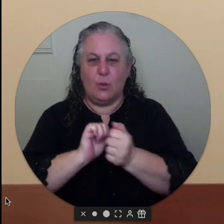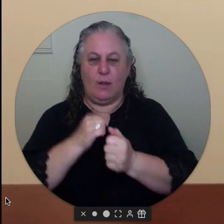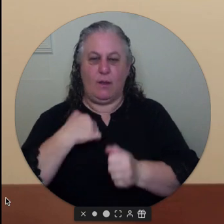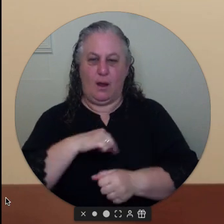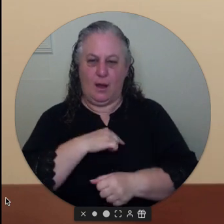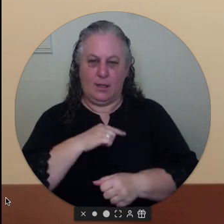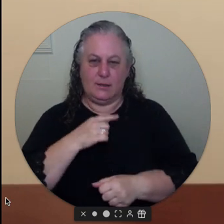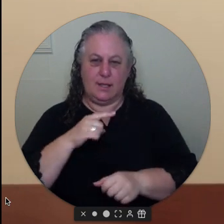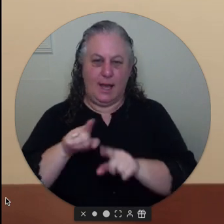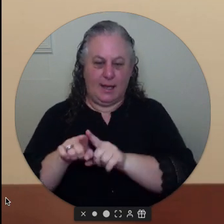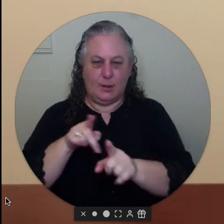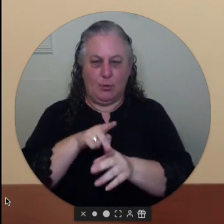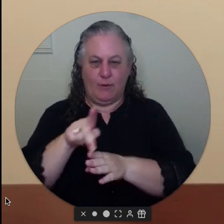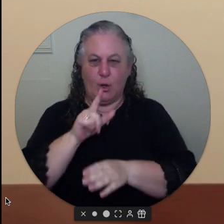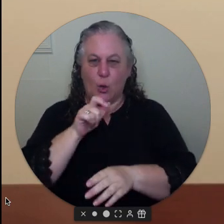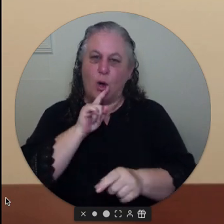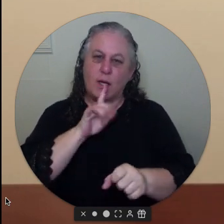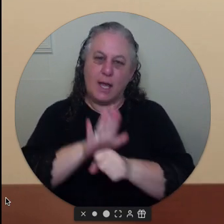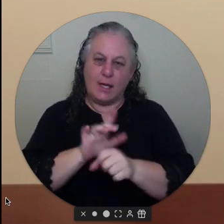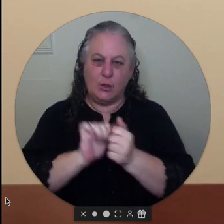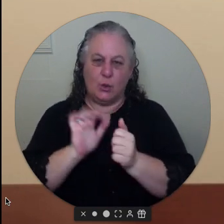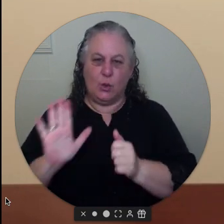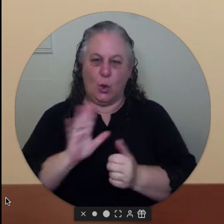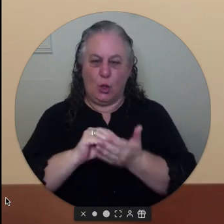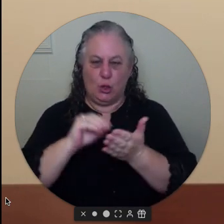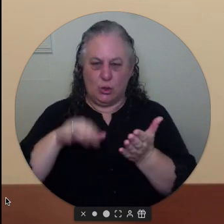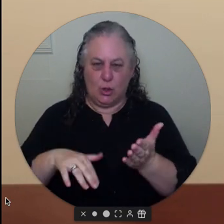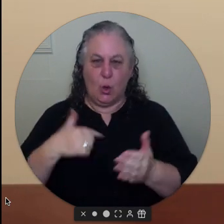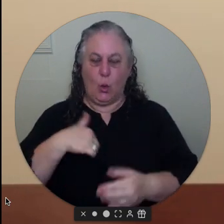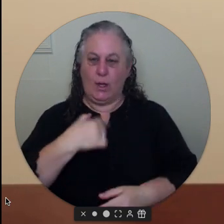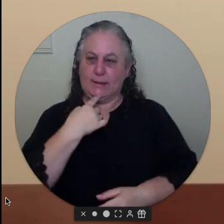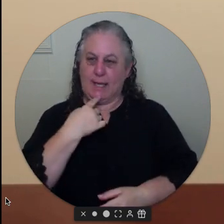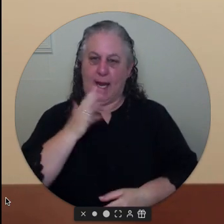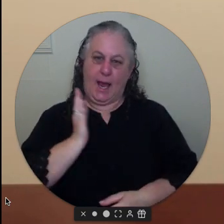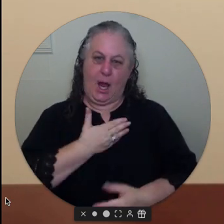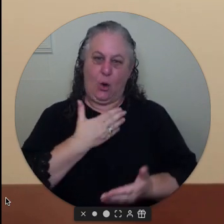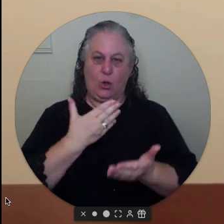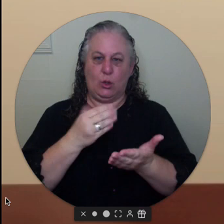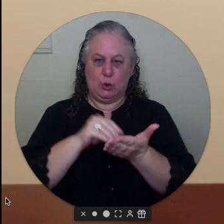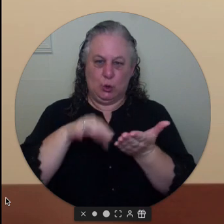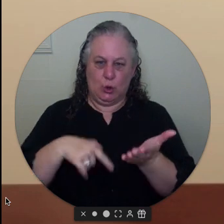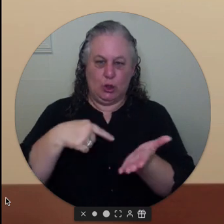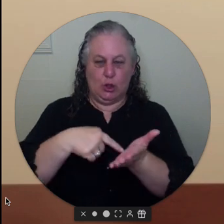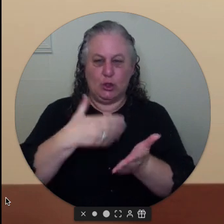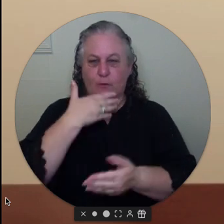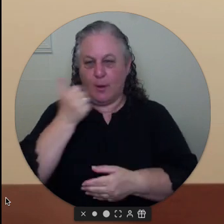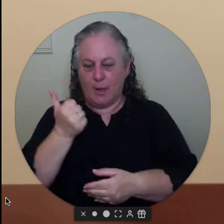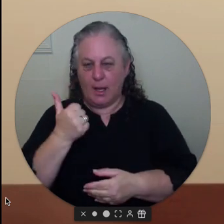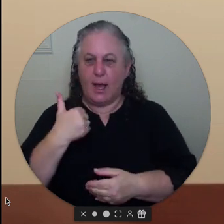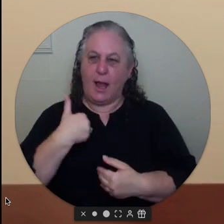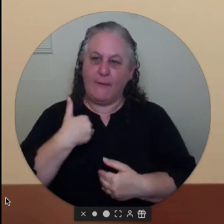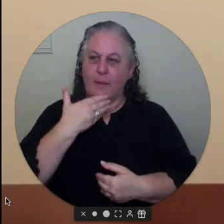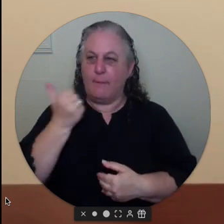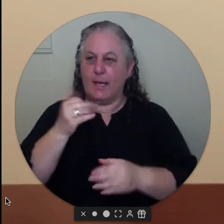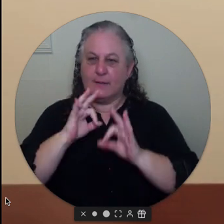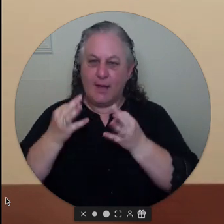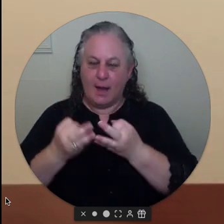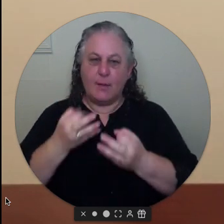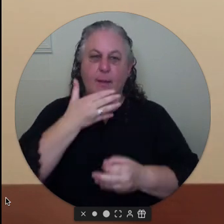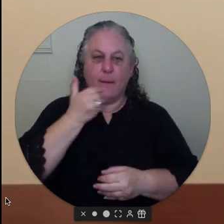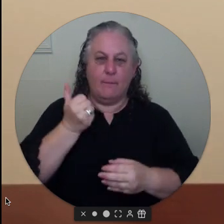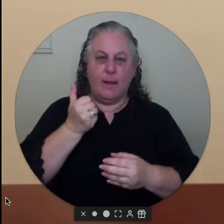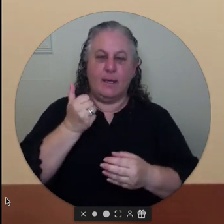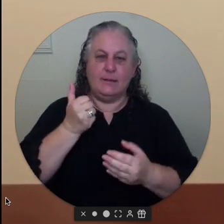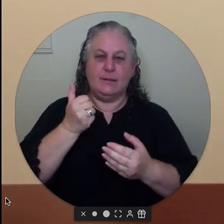who are dedicated to your students. We like to say that our students deserve the best. They have the best families, they have the best parents, and we